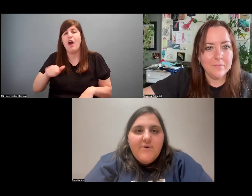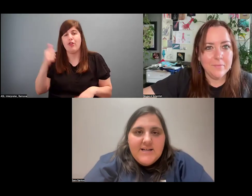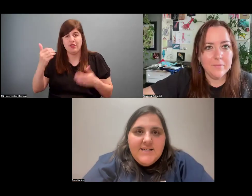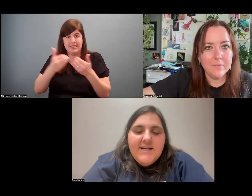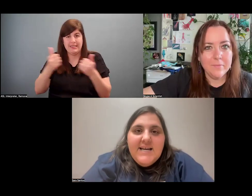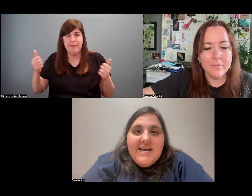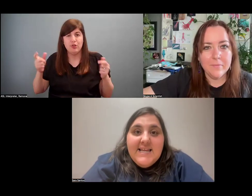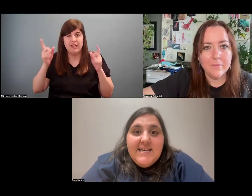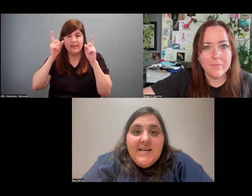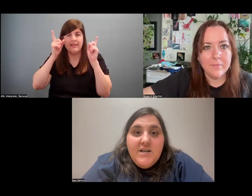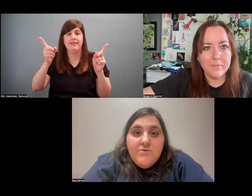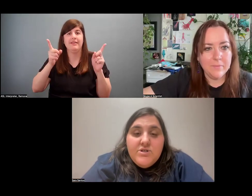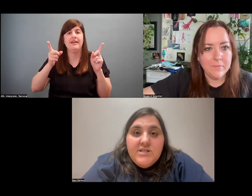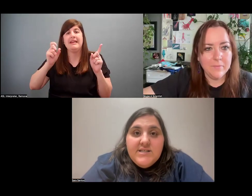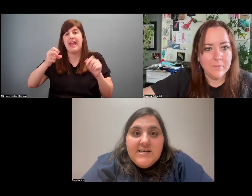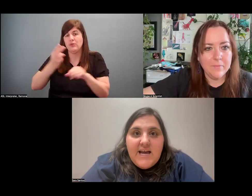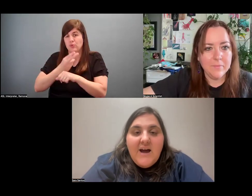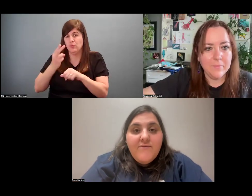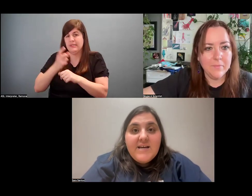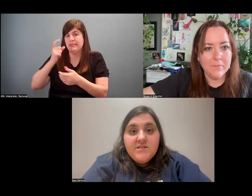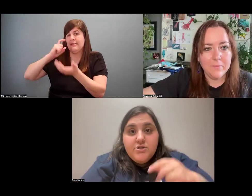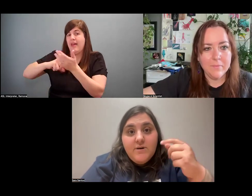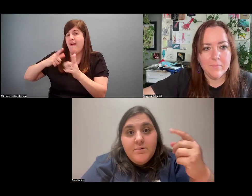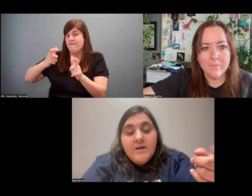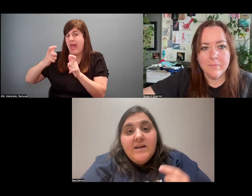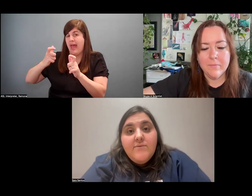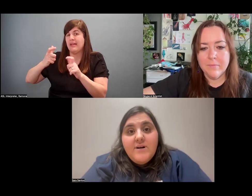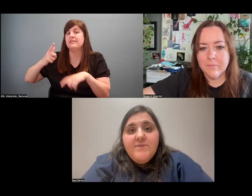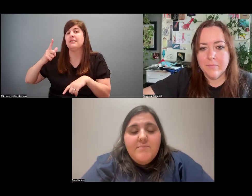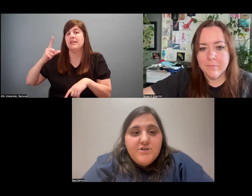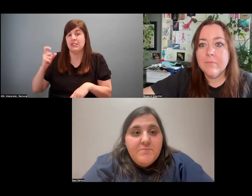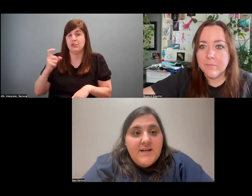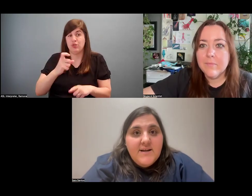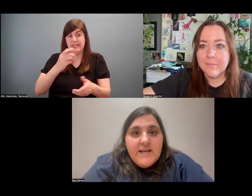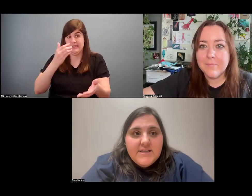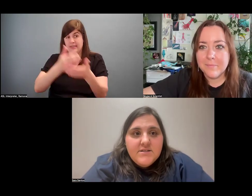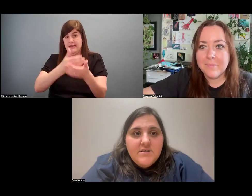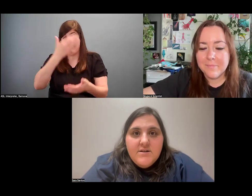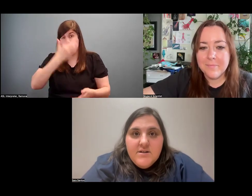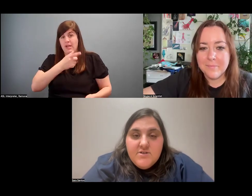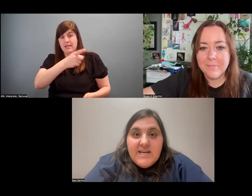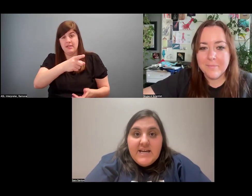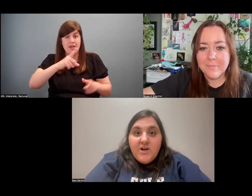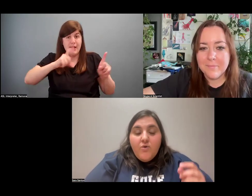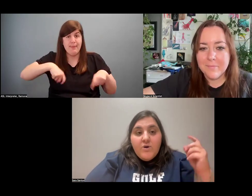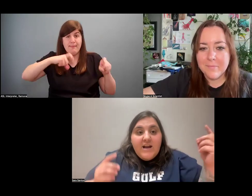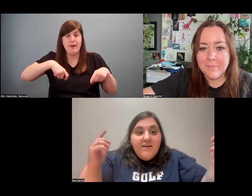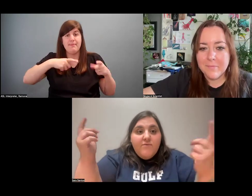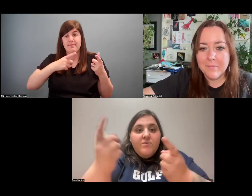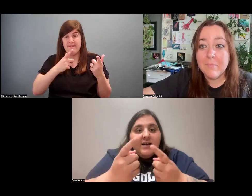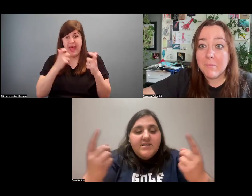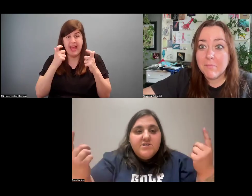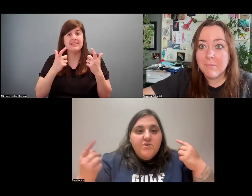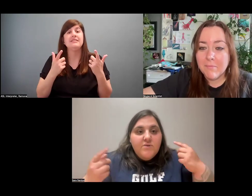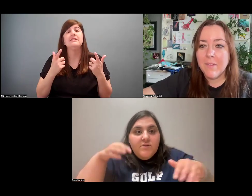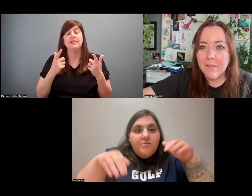ones in the front, that they can use to sense how fast the shrimp in front of them is beating their legs. so they can know what